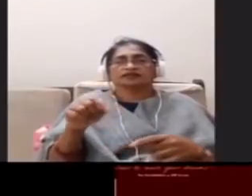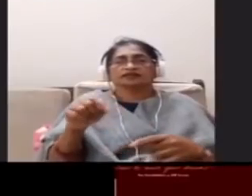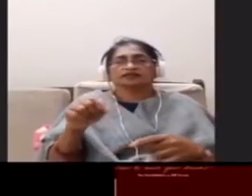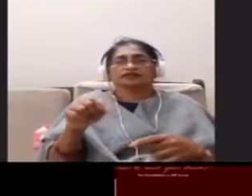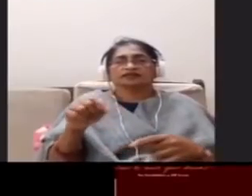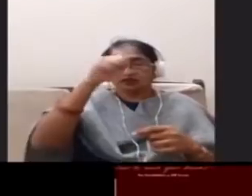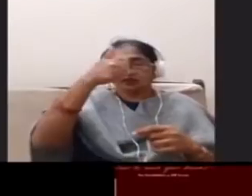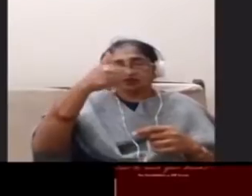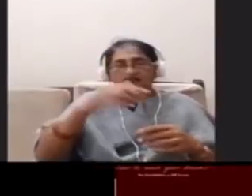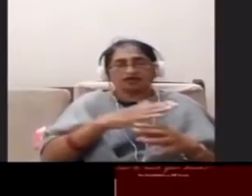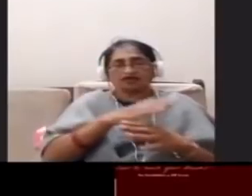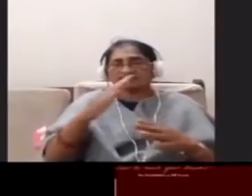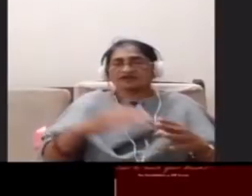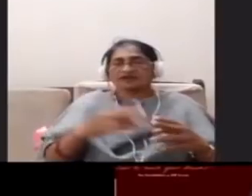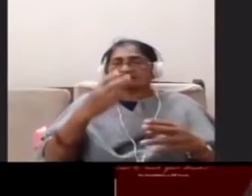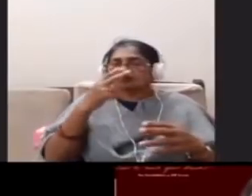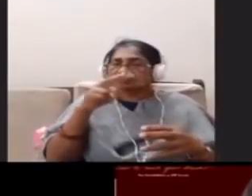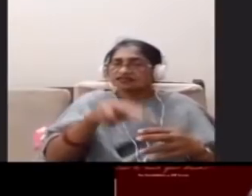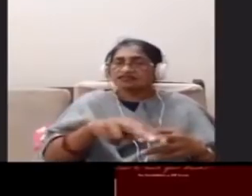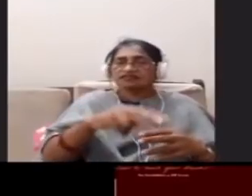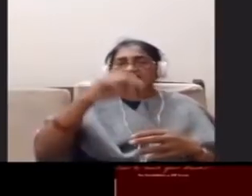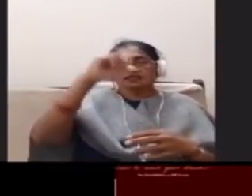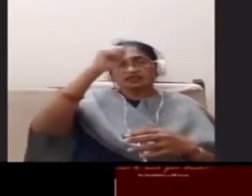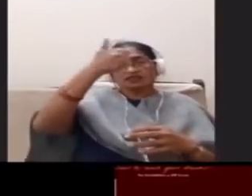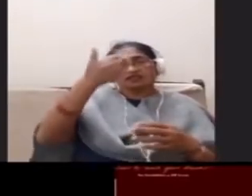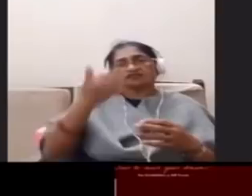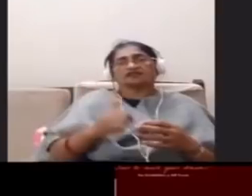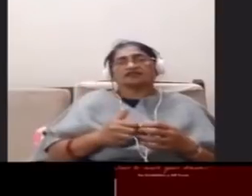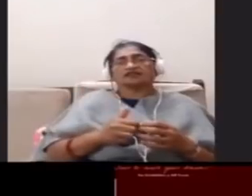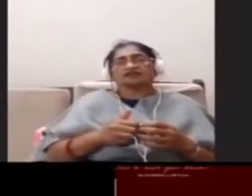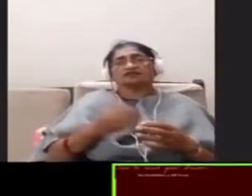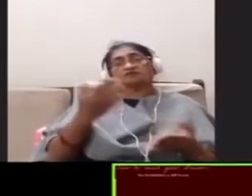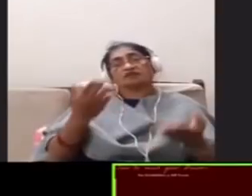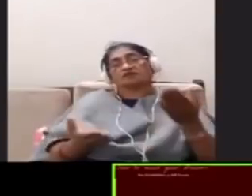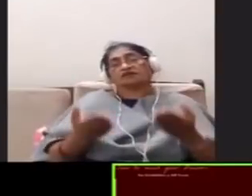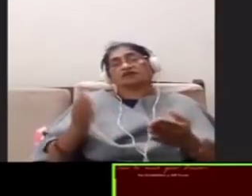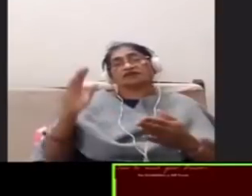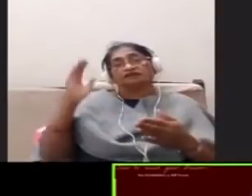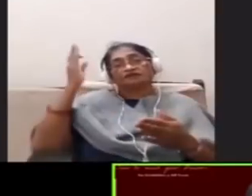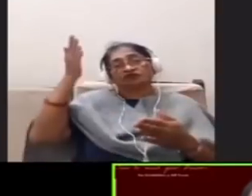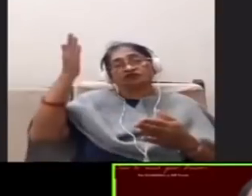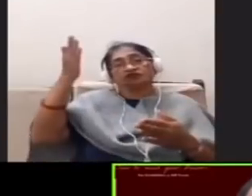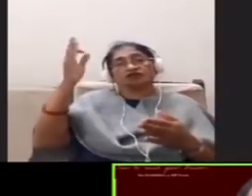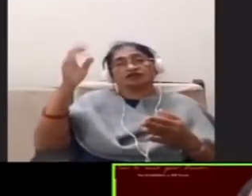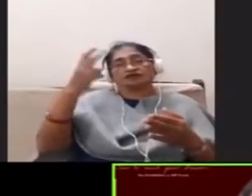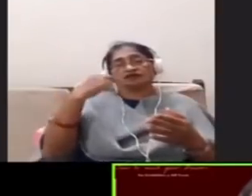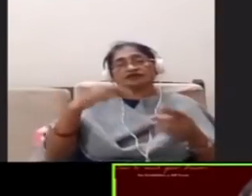India, and I hope I will come someday because it's a great Most country. Great.